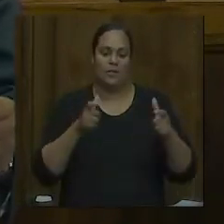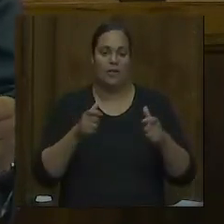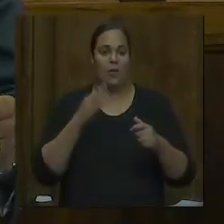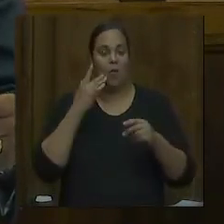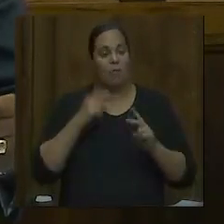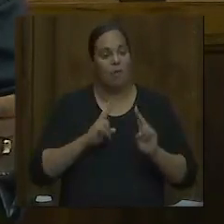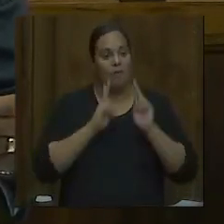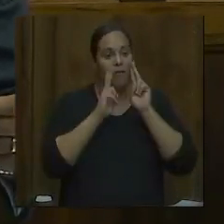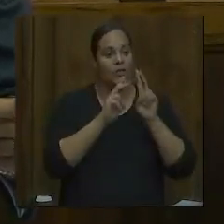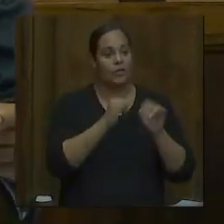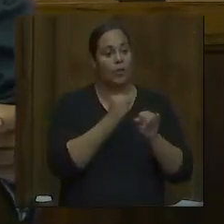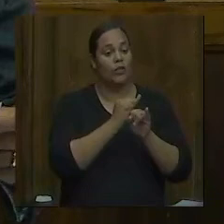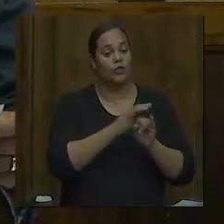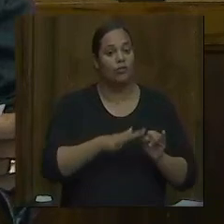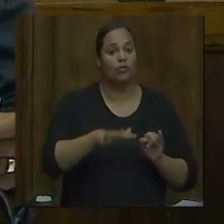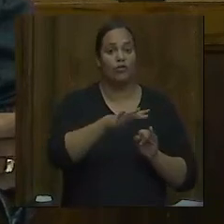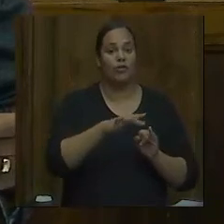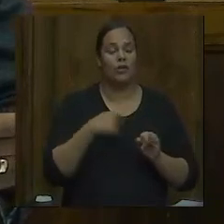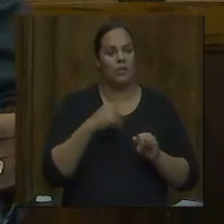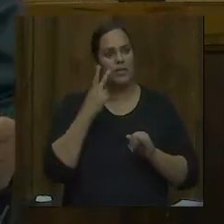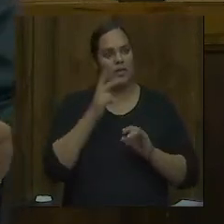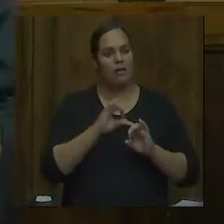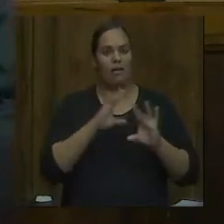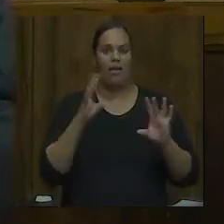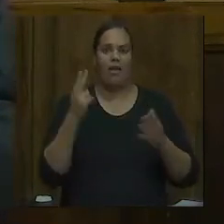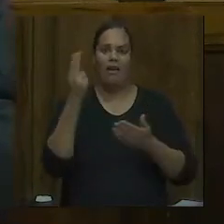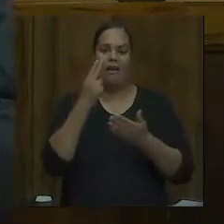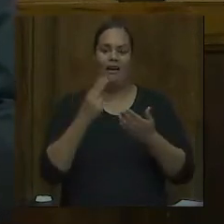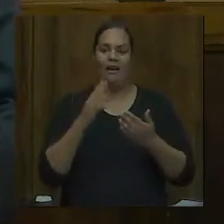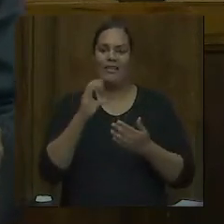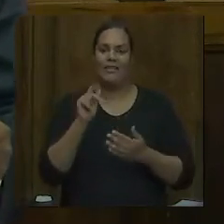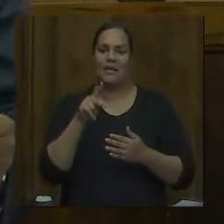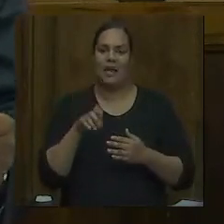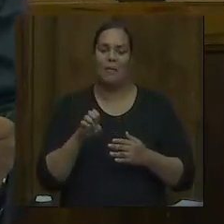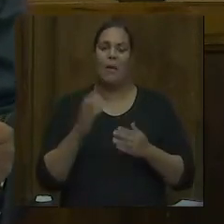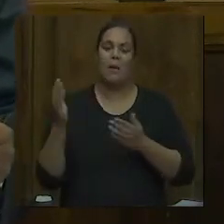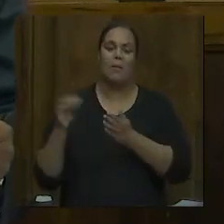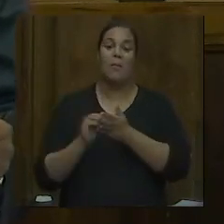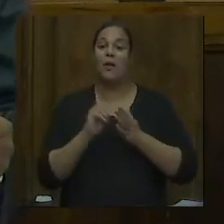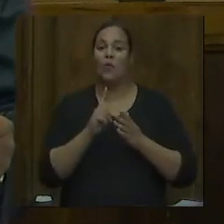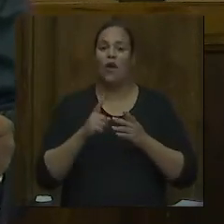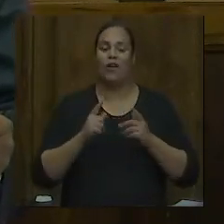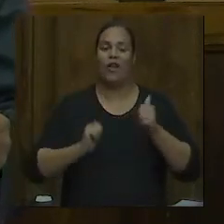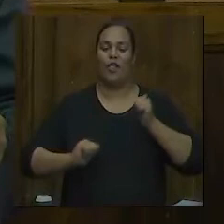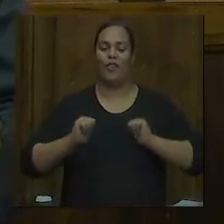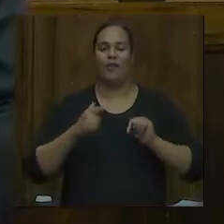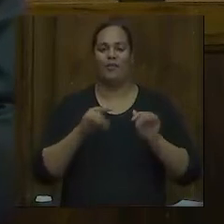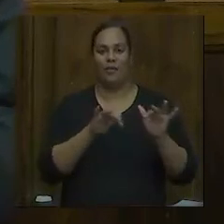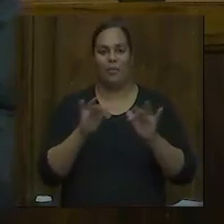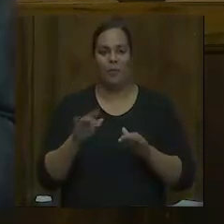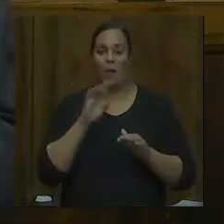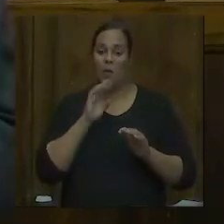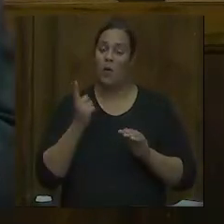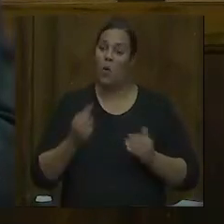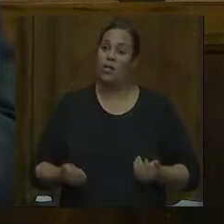institution, it was clear that Artscape aims to bring the theatre to the people. It serves not only a